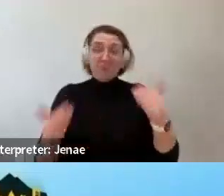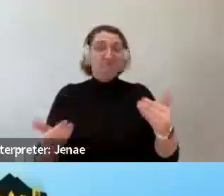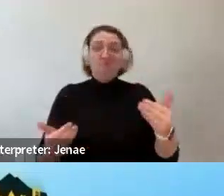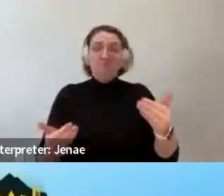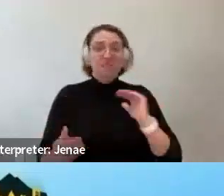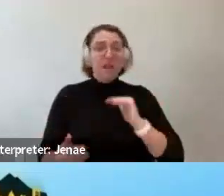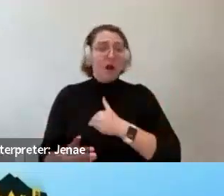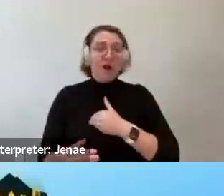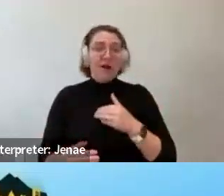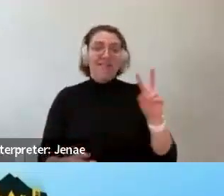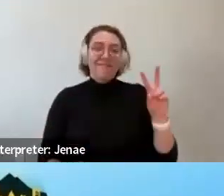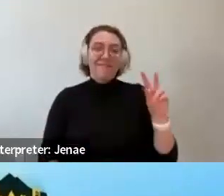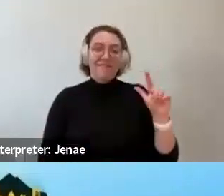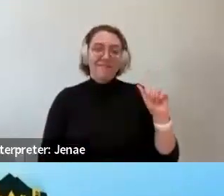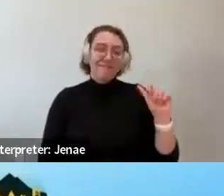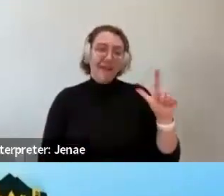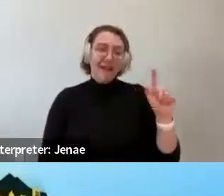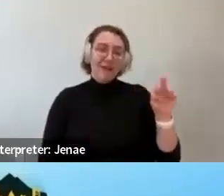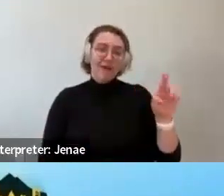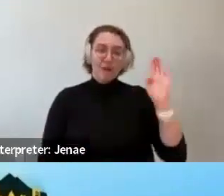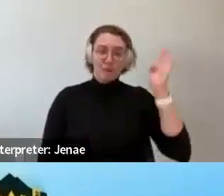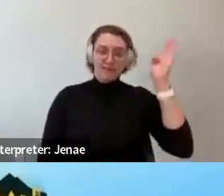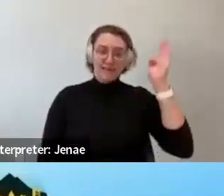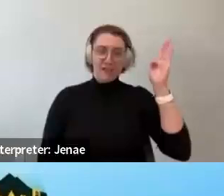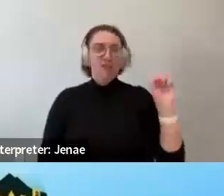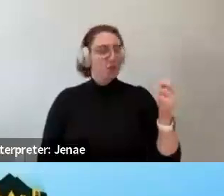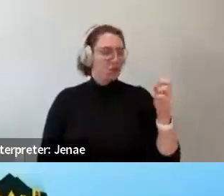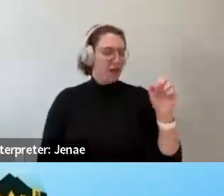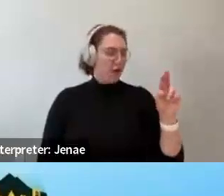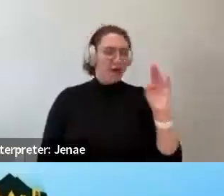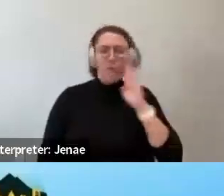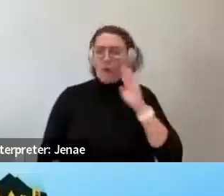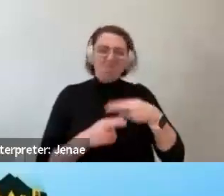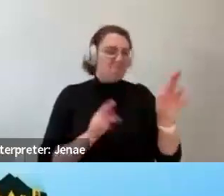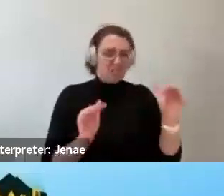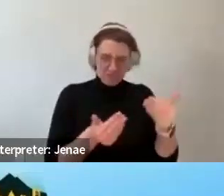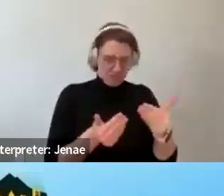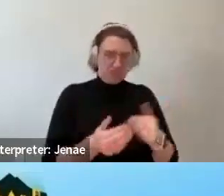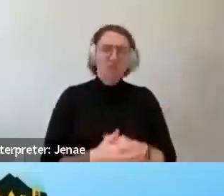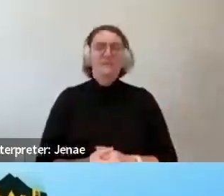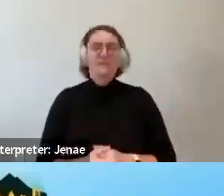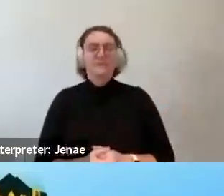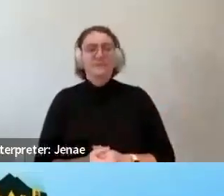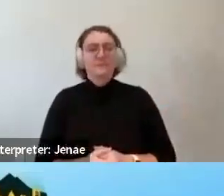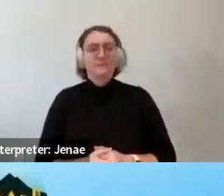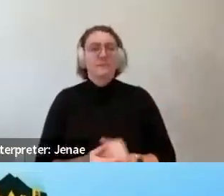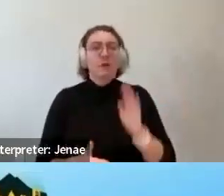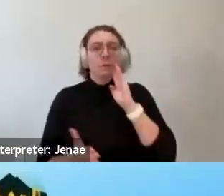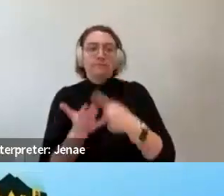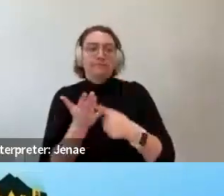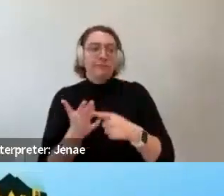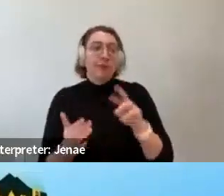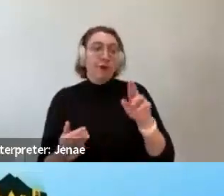our Valor presentation, and Sharon will do just a brief introduction of that, Sharon Krapinski. We're going to talk about rate